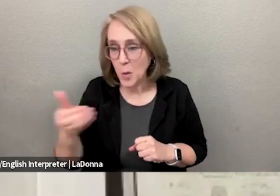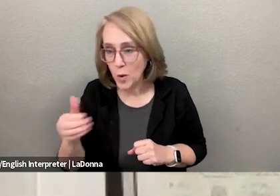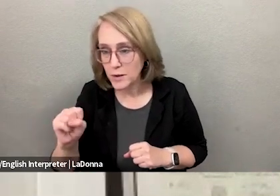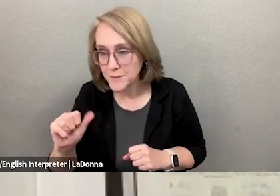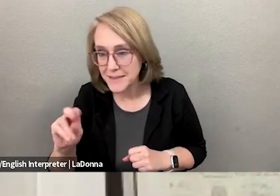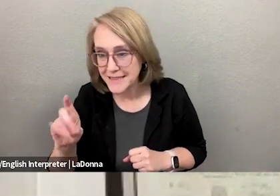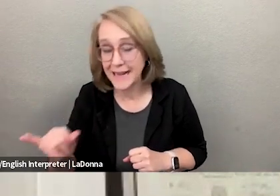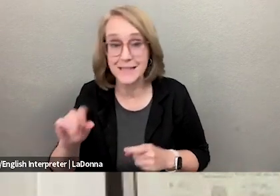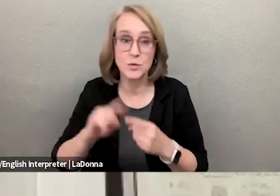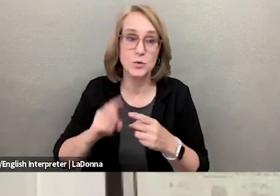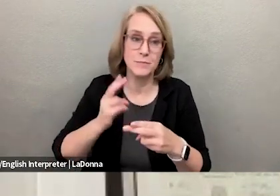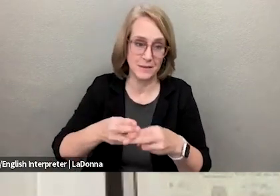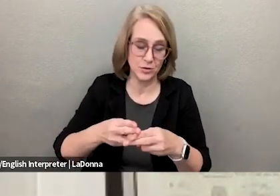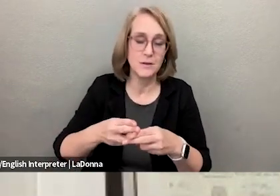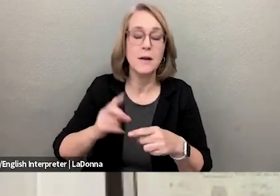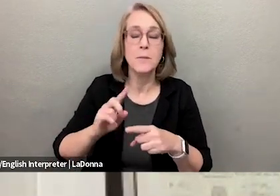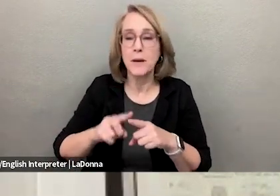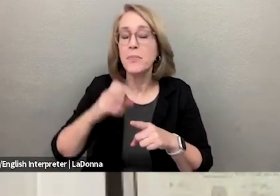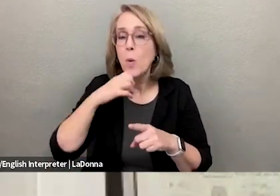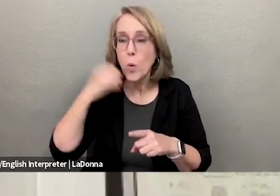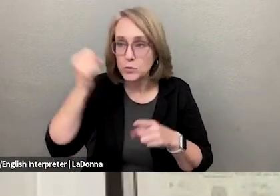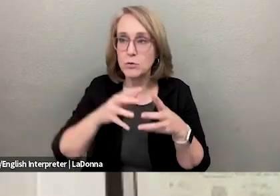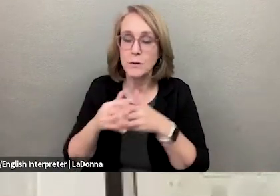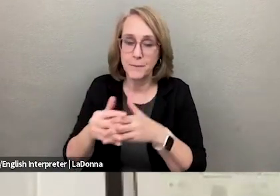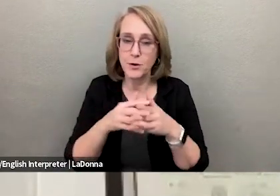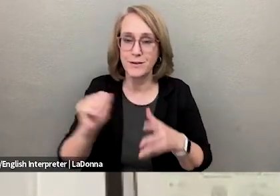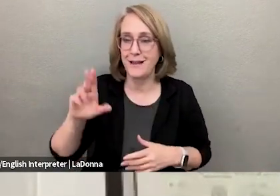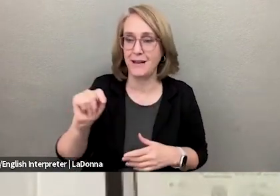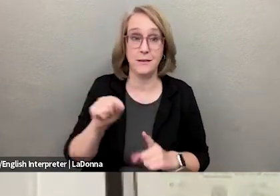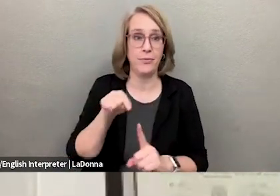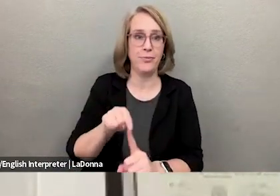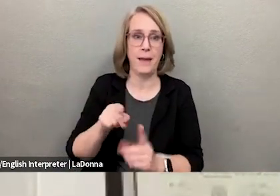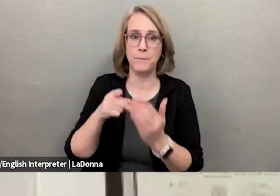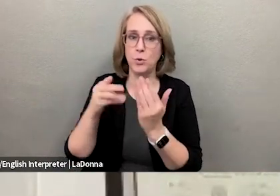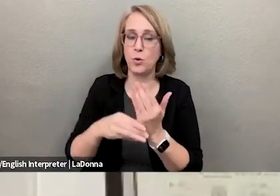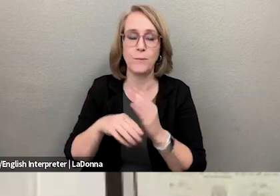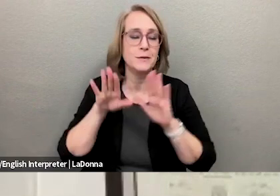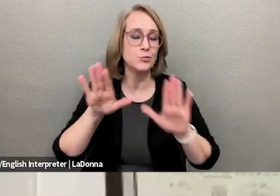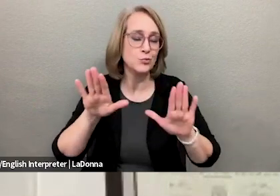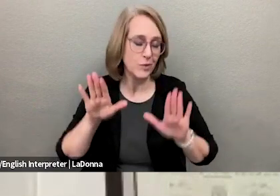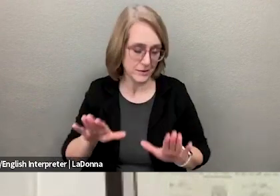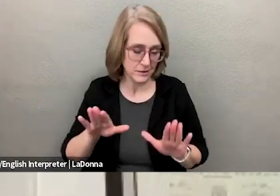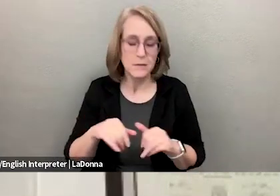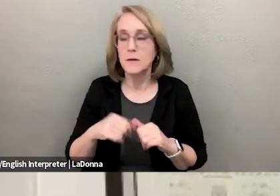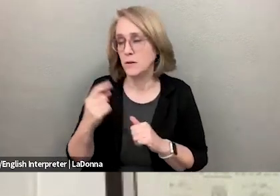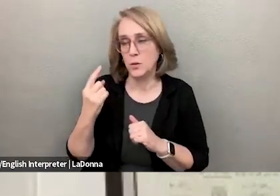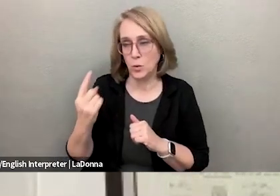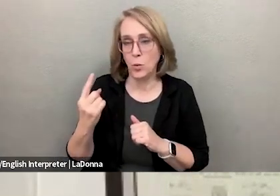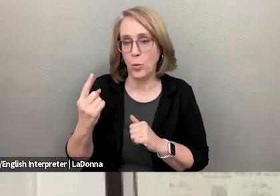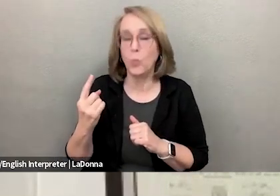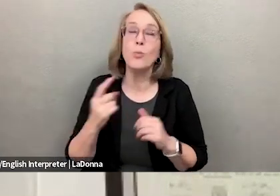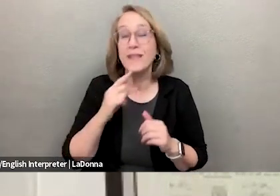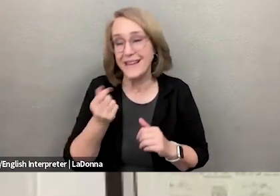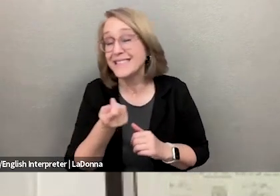to come back, but the Older Americans Act program is a great example of a program or set